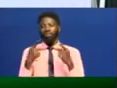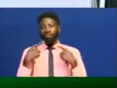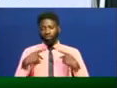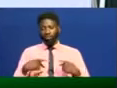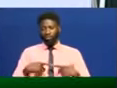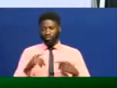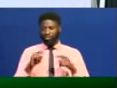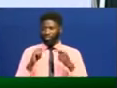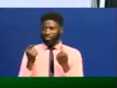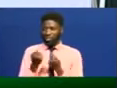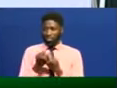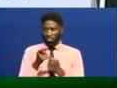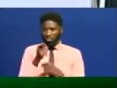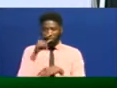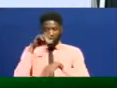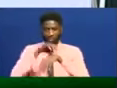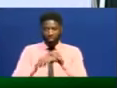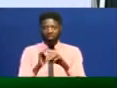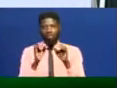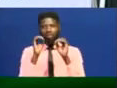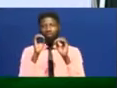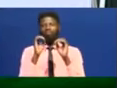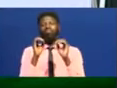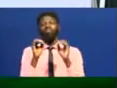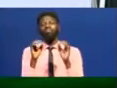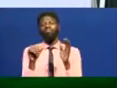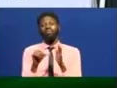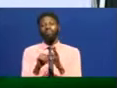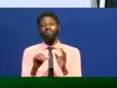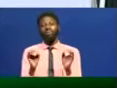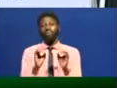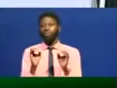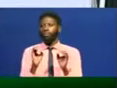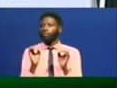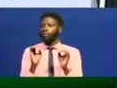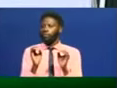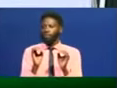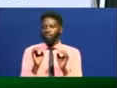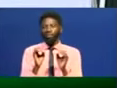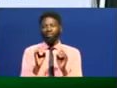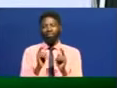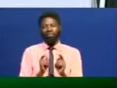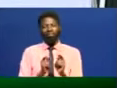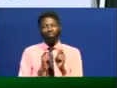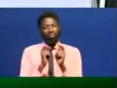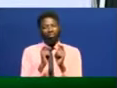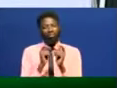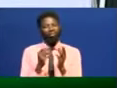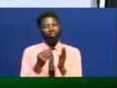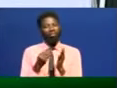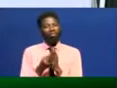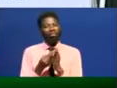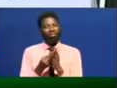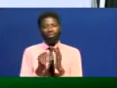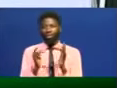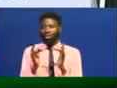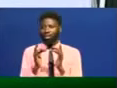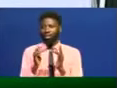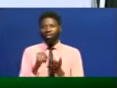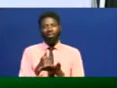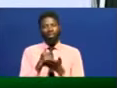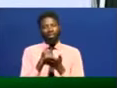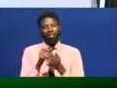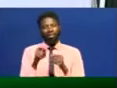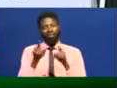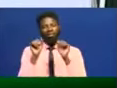not reach you, no biggie, no worry. Talanta Hela Online got you sorted. Simply